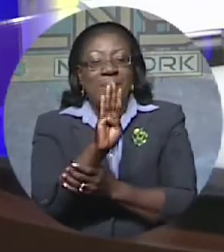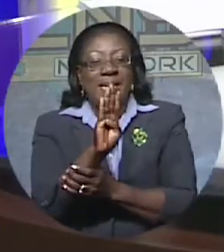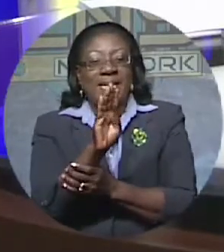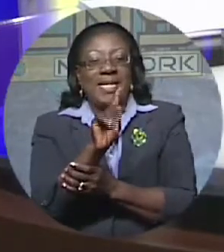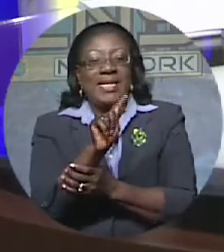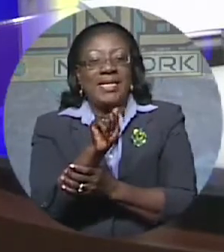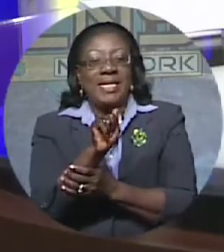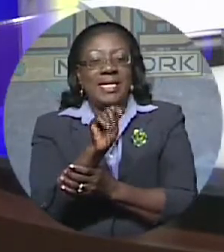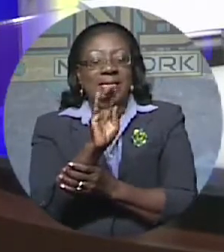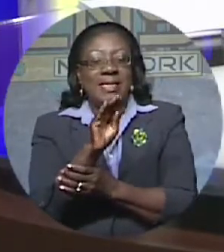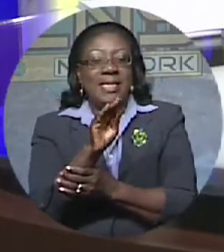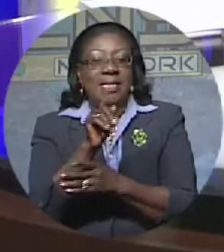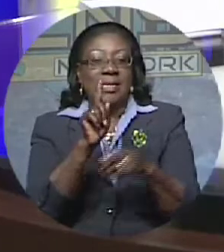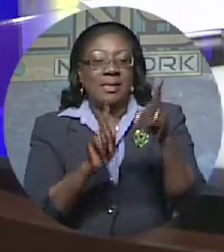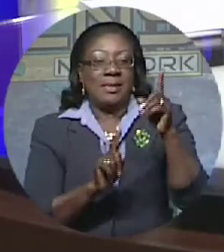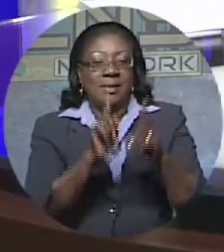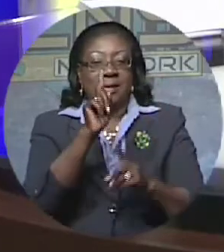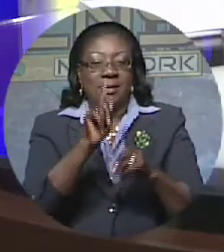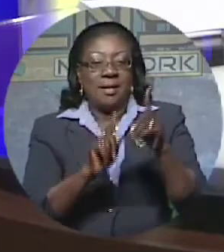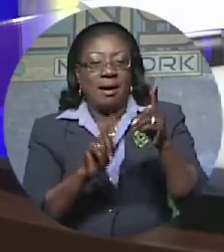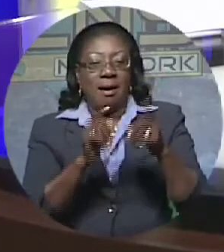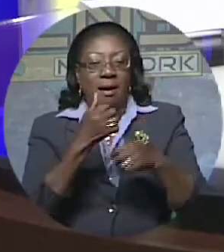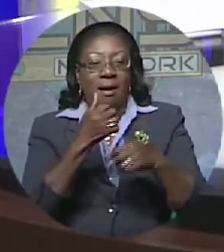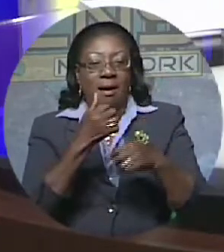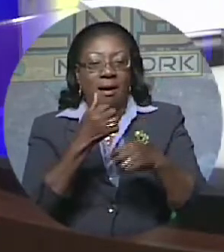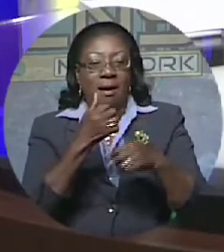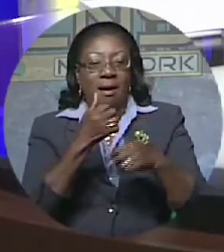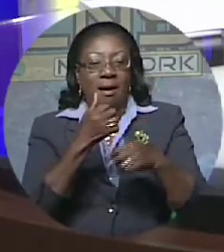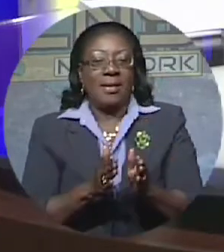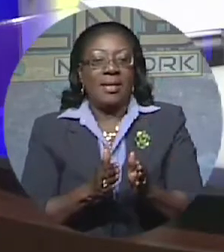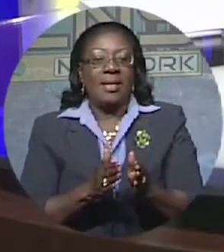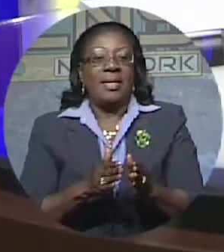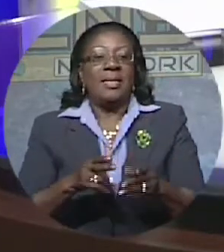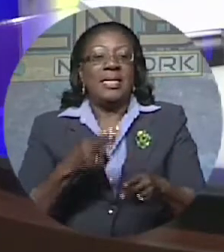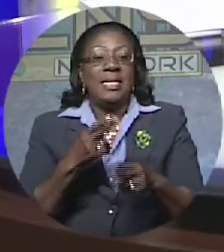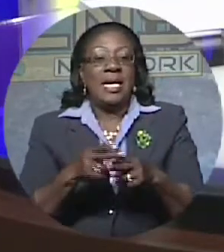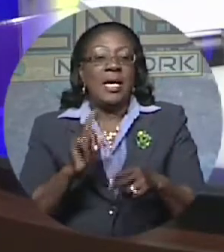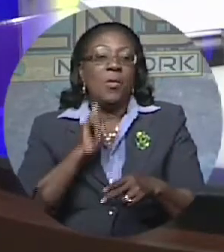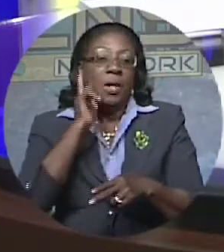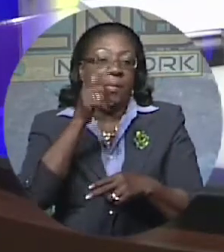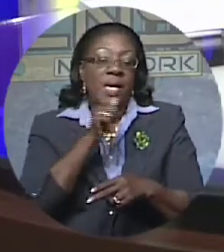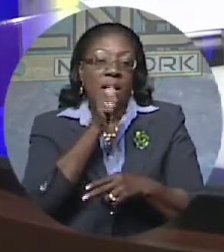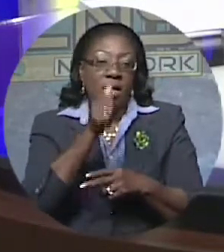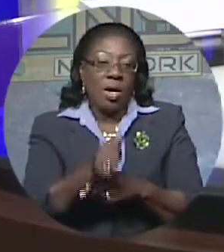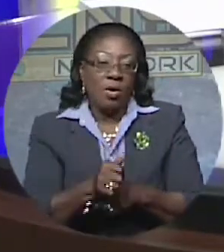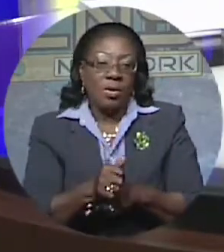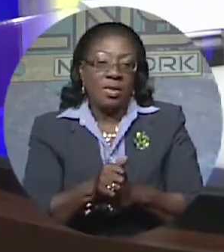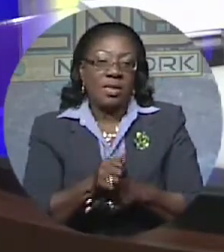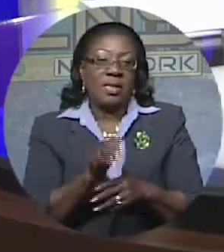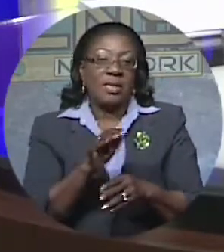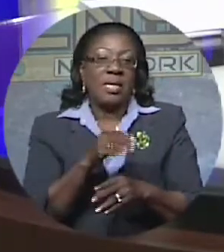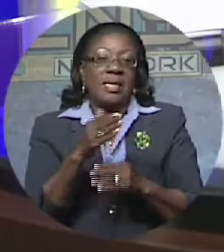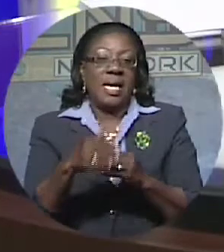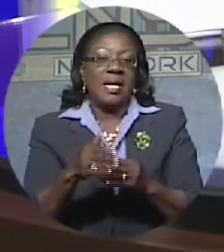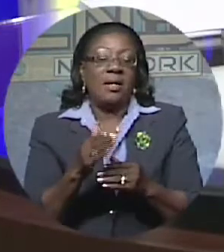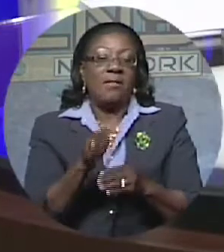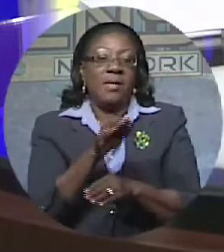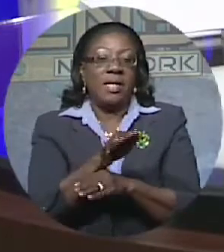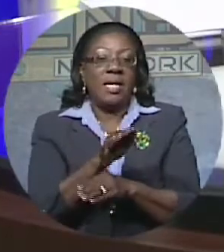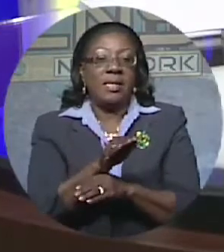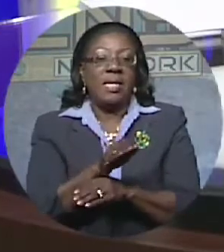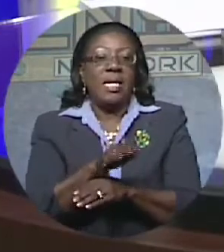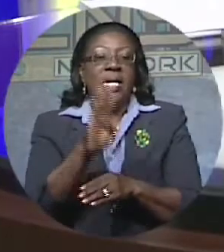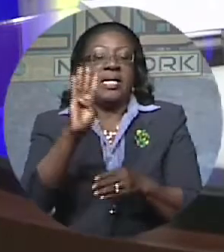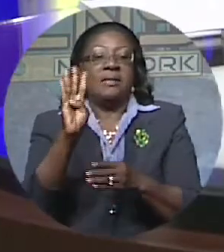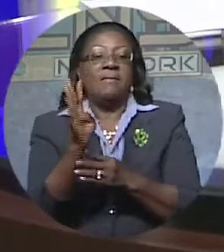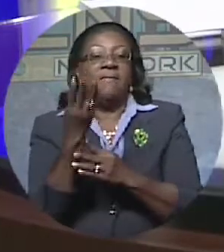the winners of both the senior and junior categories will be announced in what's expected to be a dramatic season ender tonight. It's the fourth consecutive year